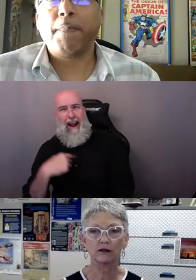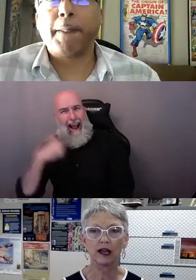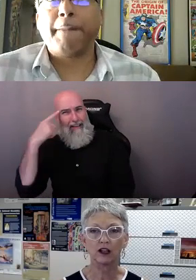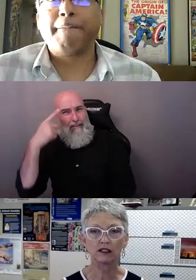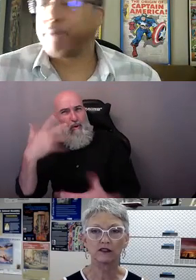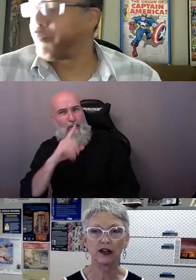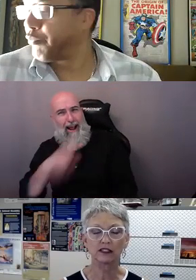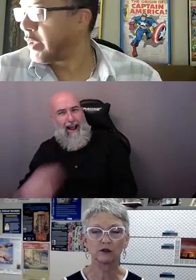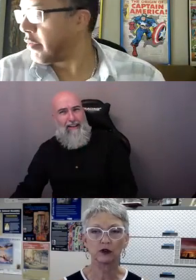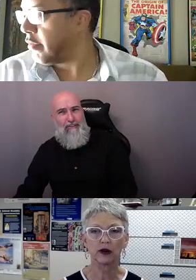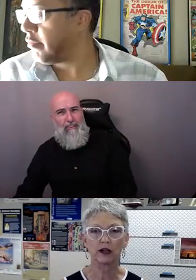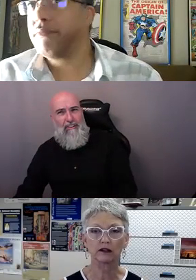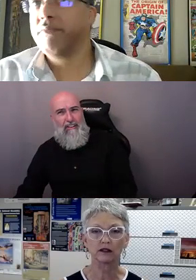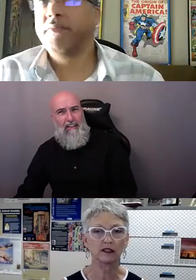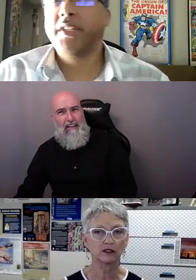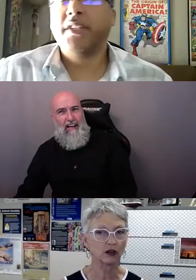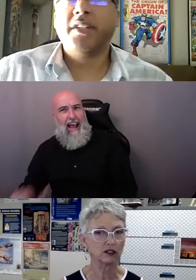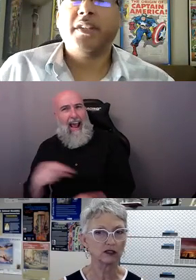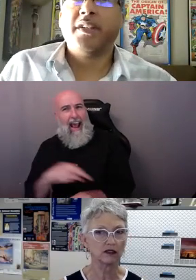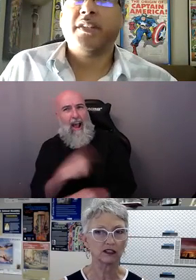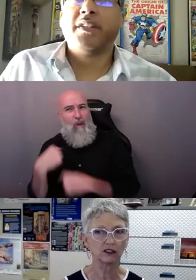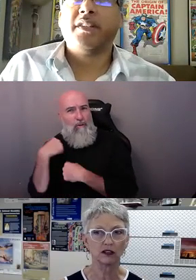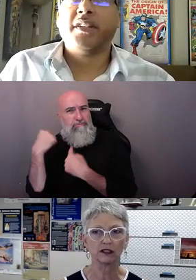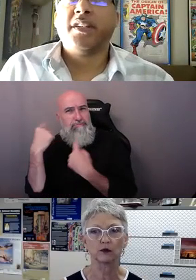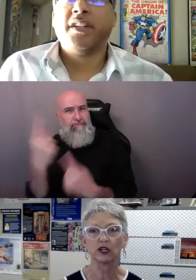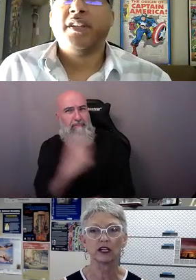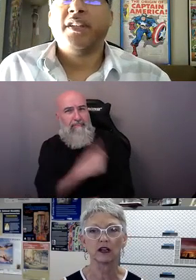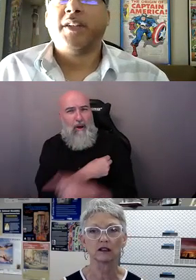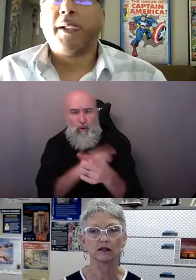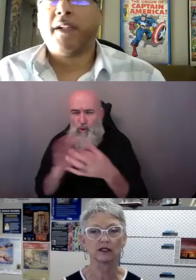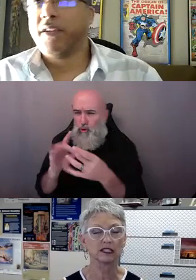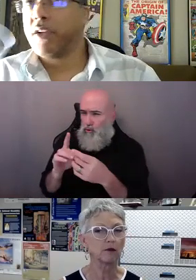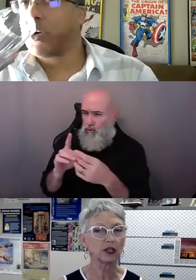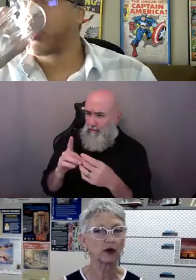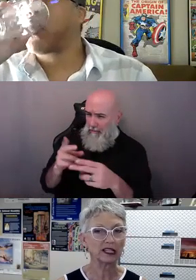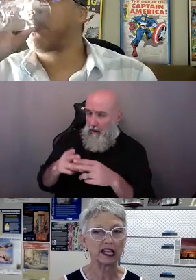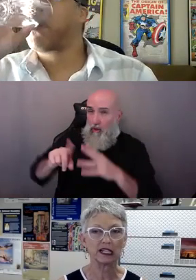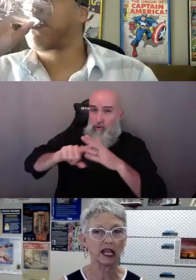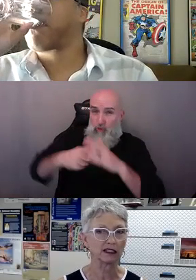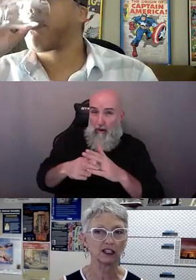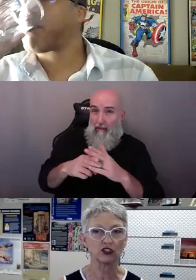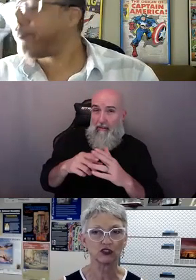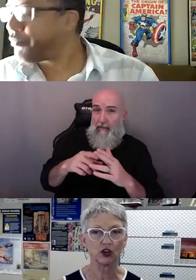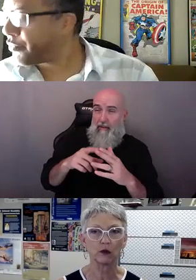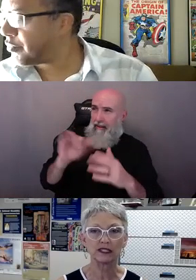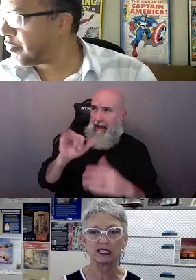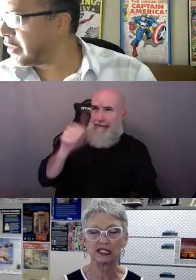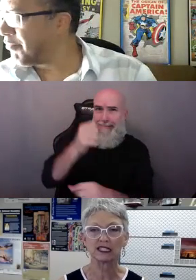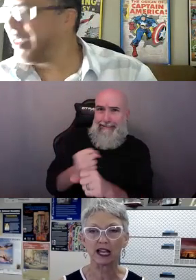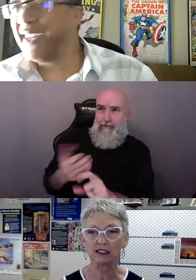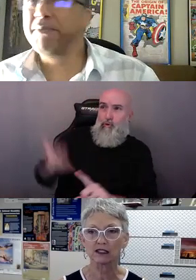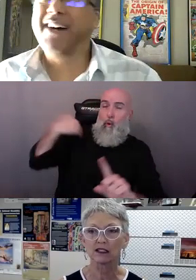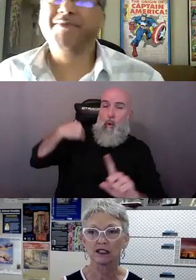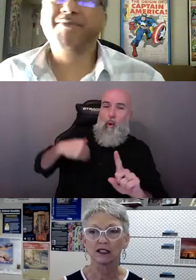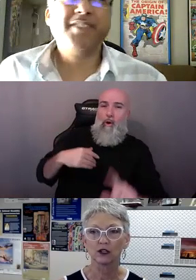on. How long has the vaccine been around? You said they started working on something related like 10 years ago. It wasn't this